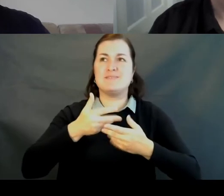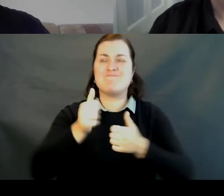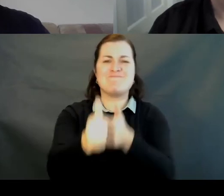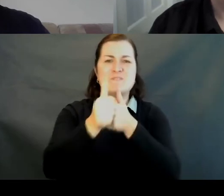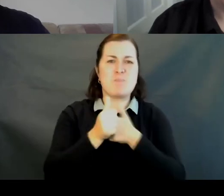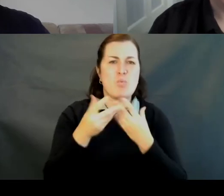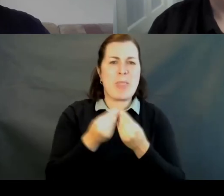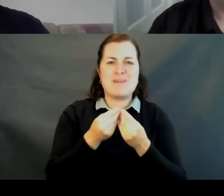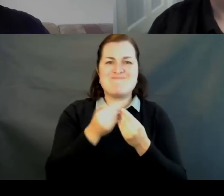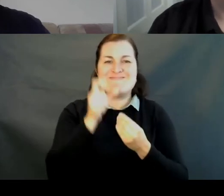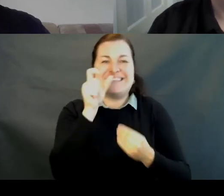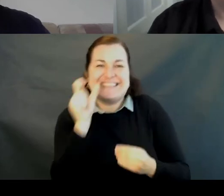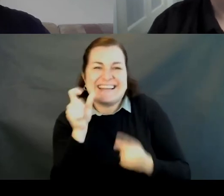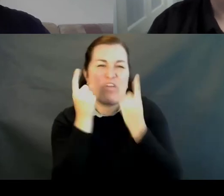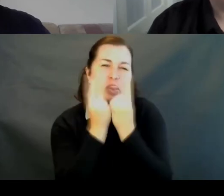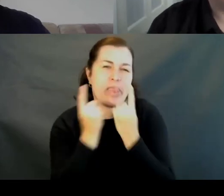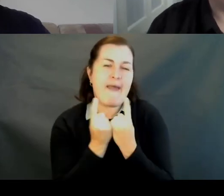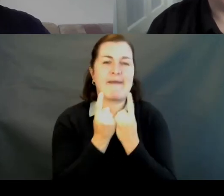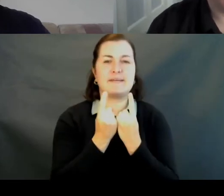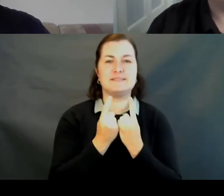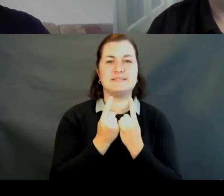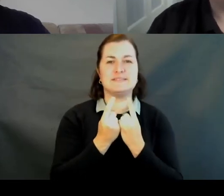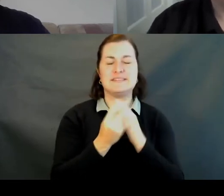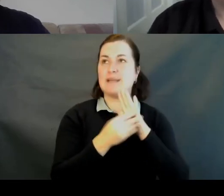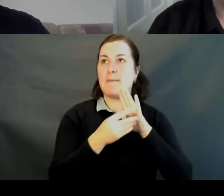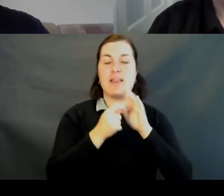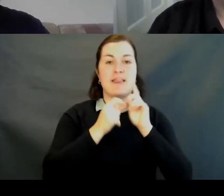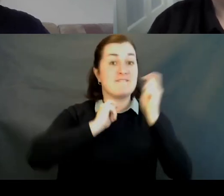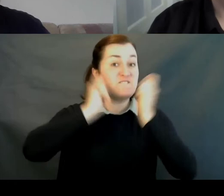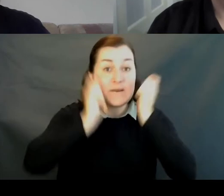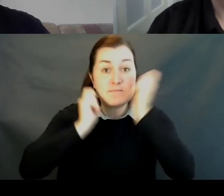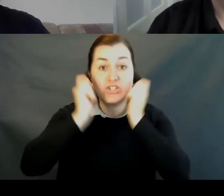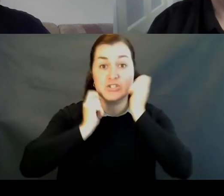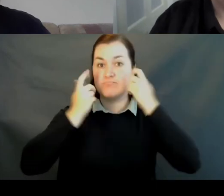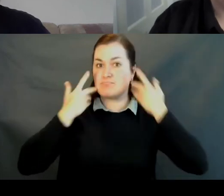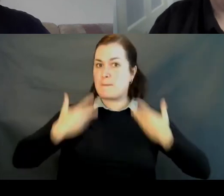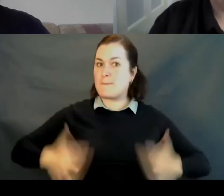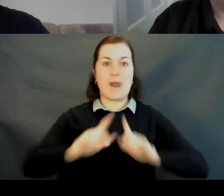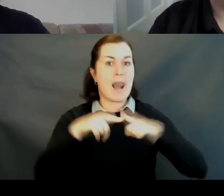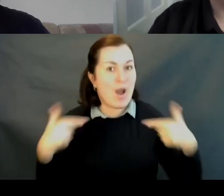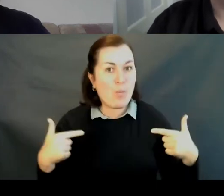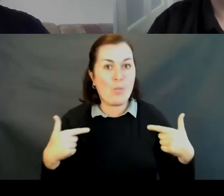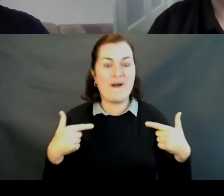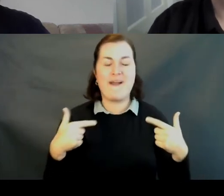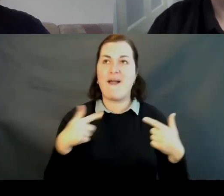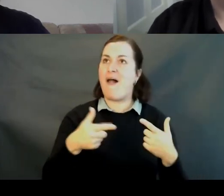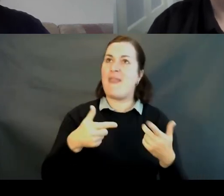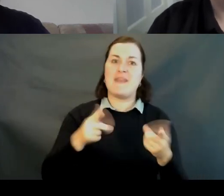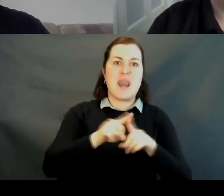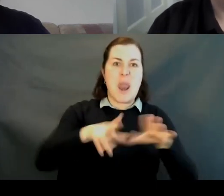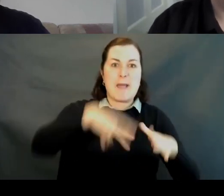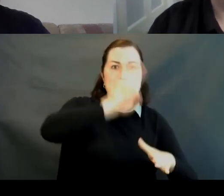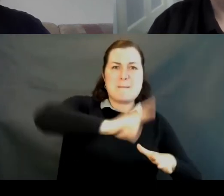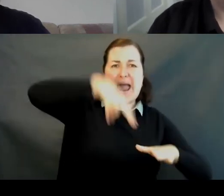impaired and blind community, such as, facial expressions, body language. They paint such a massive picture